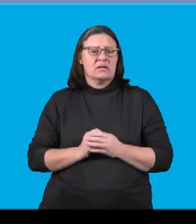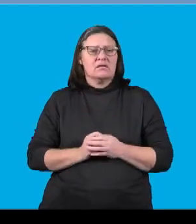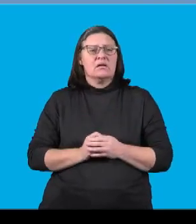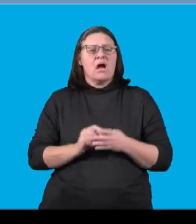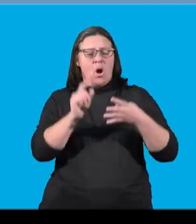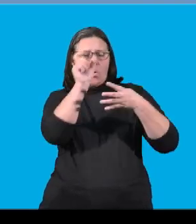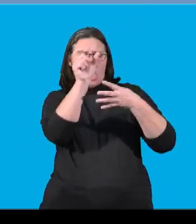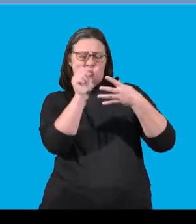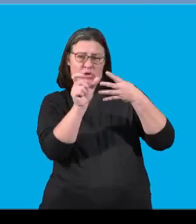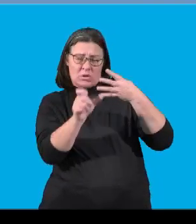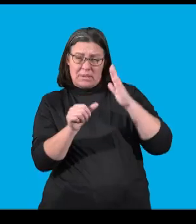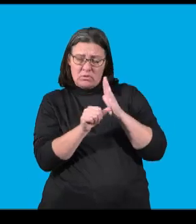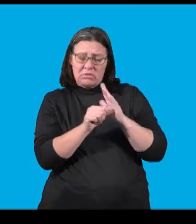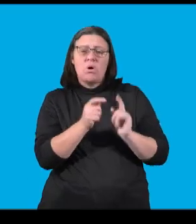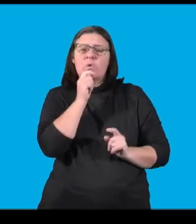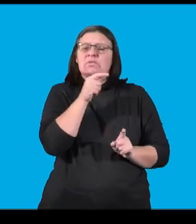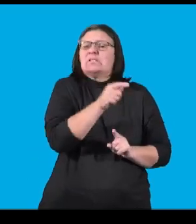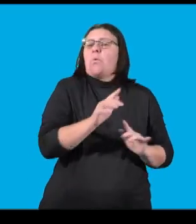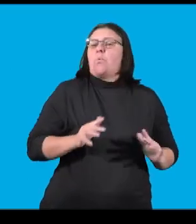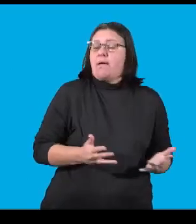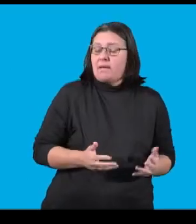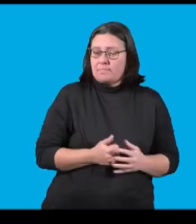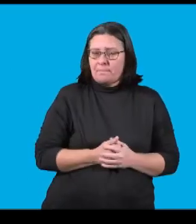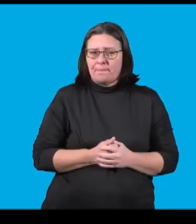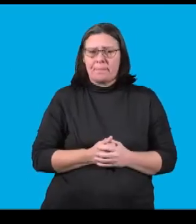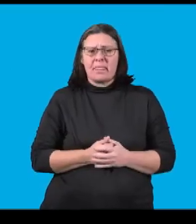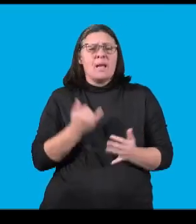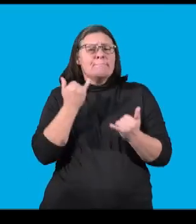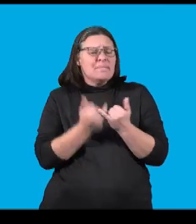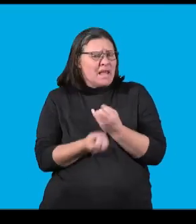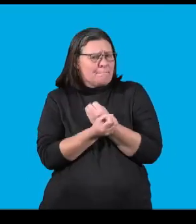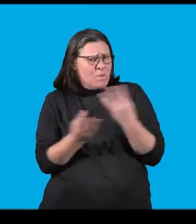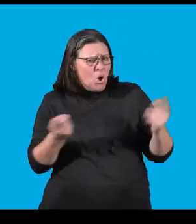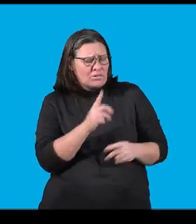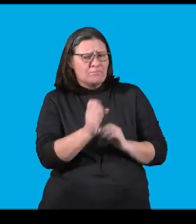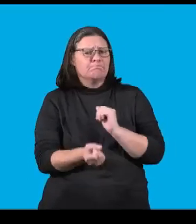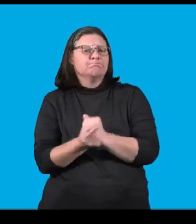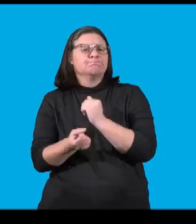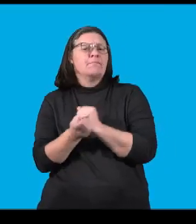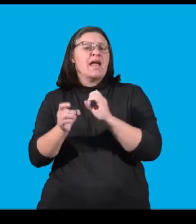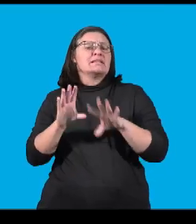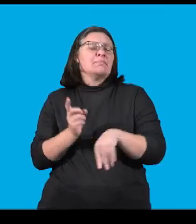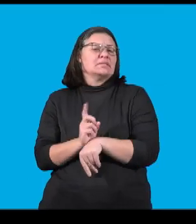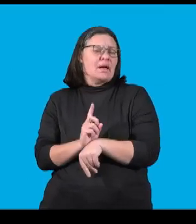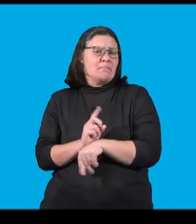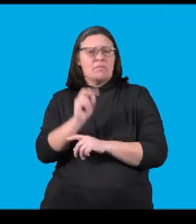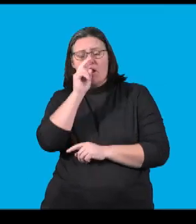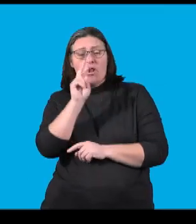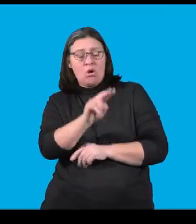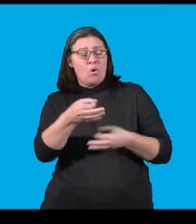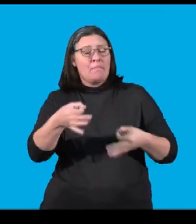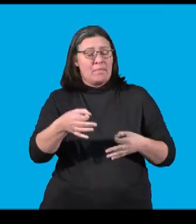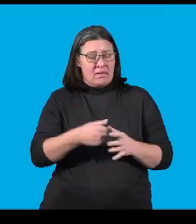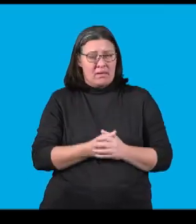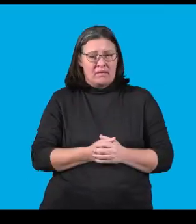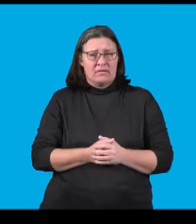lesson about these key terms and where you need to use it. Some of the common mistakes that I see cropping up during exam times,